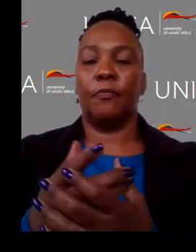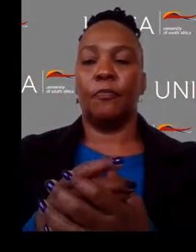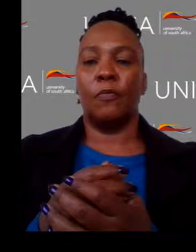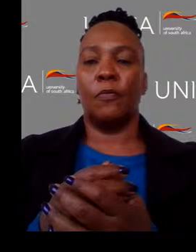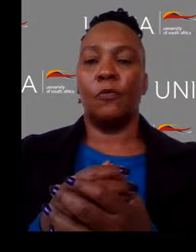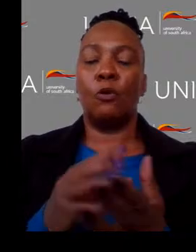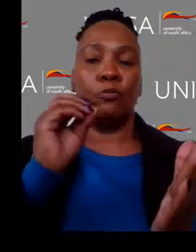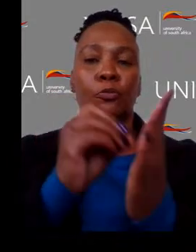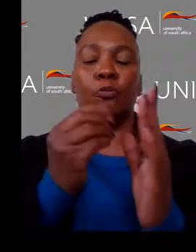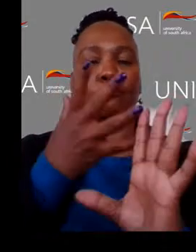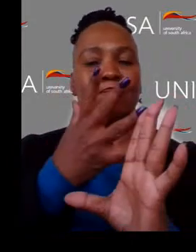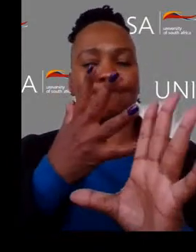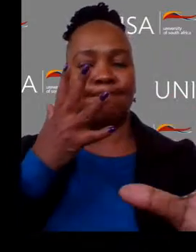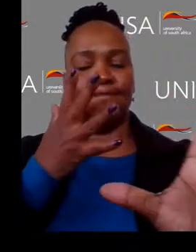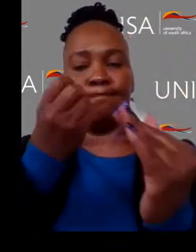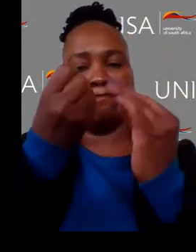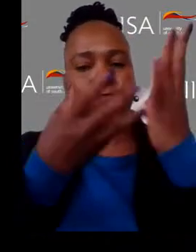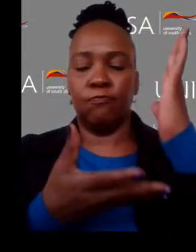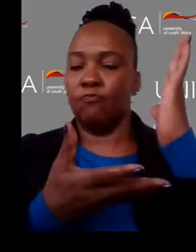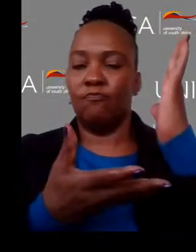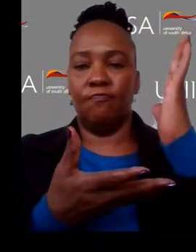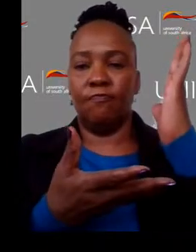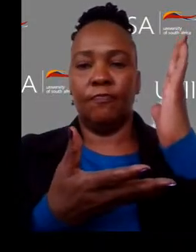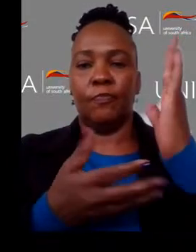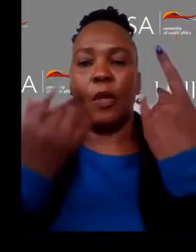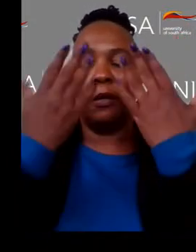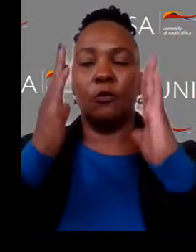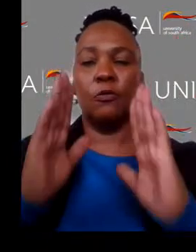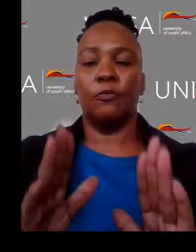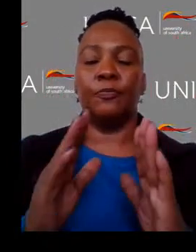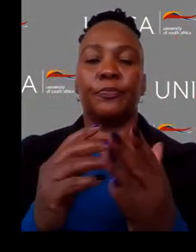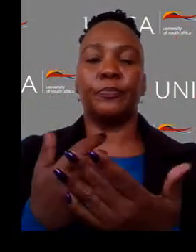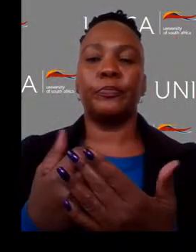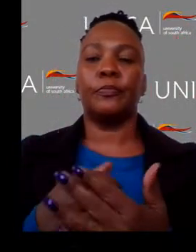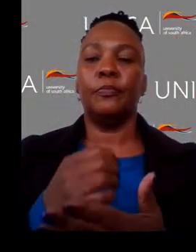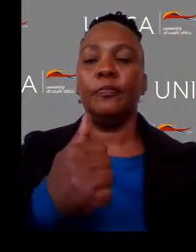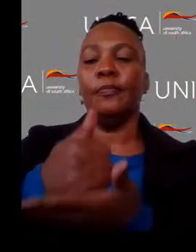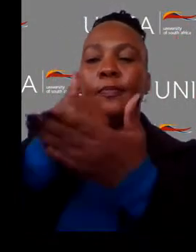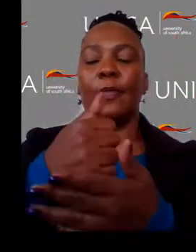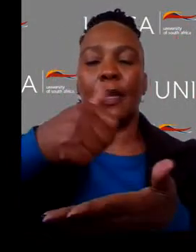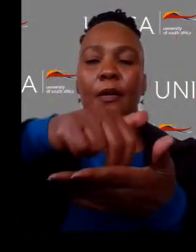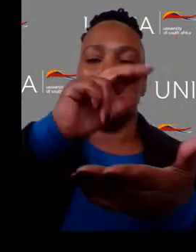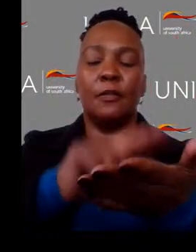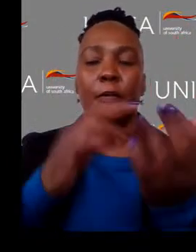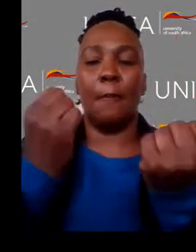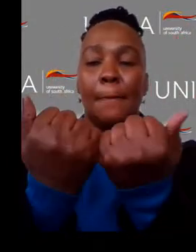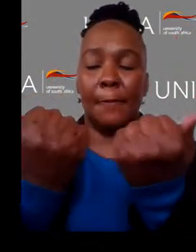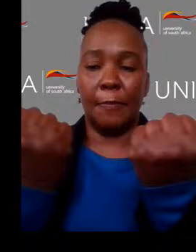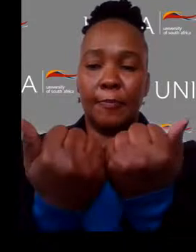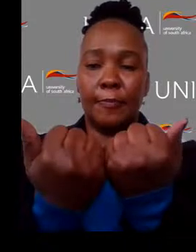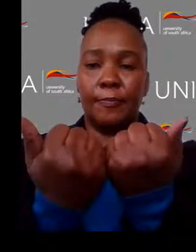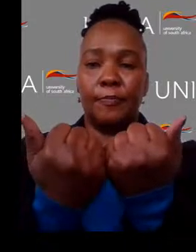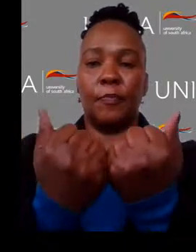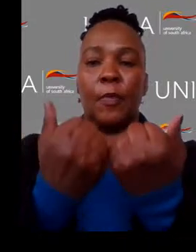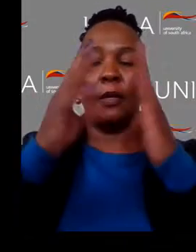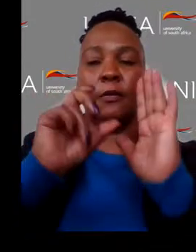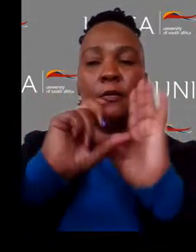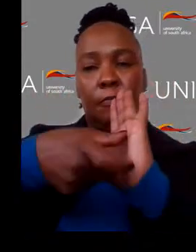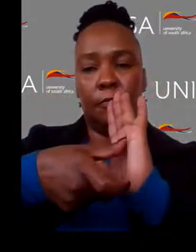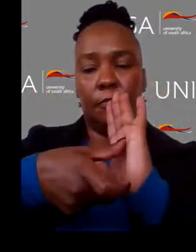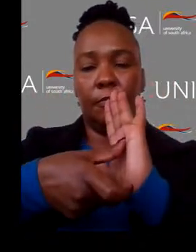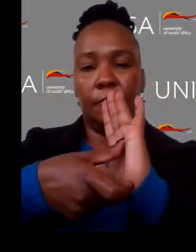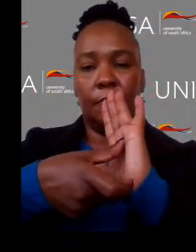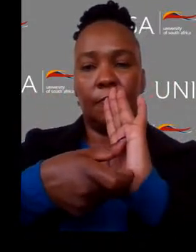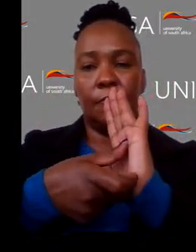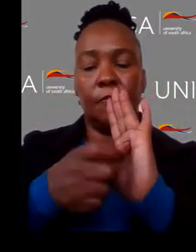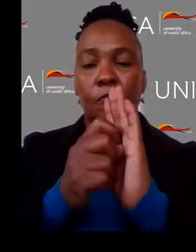list. Students are also assisted with application for bursaries for students with disabilities, which